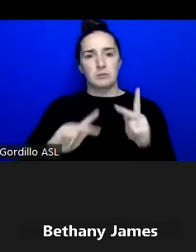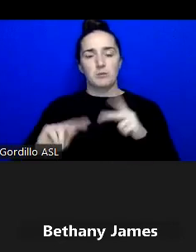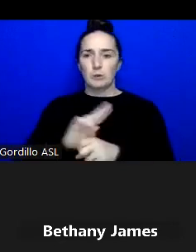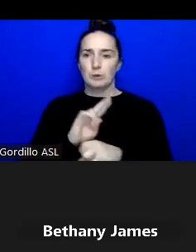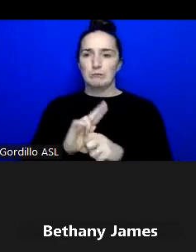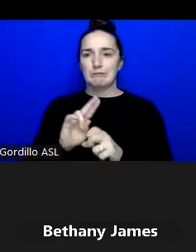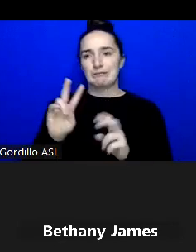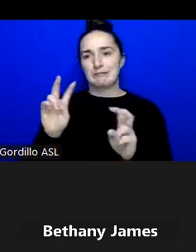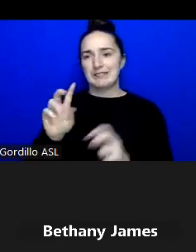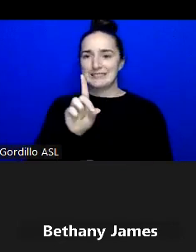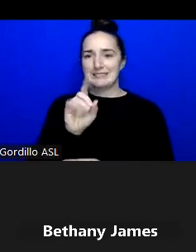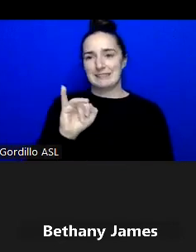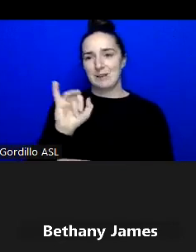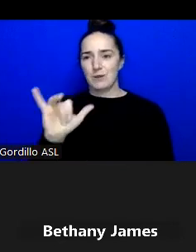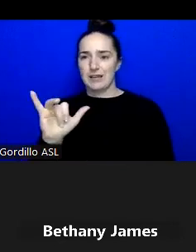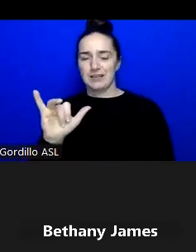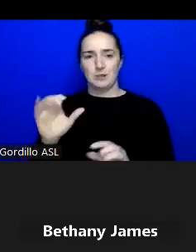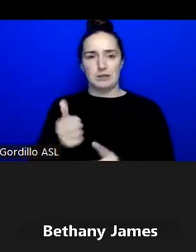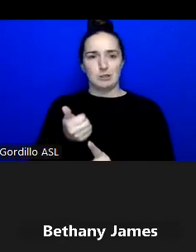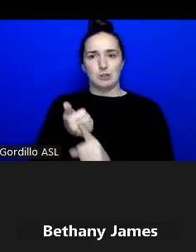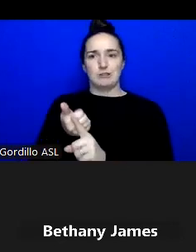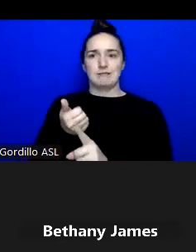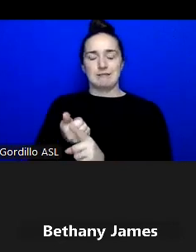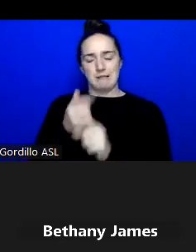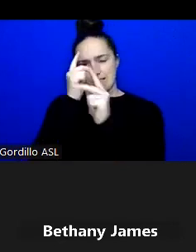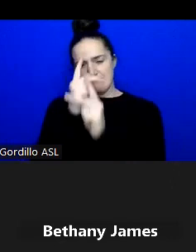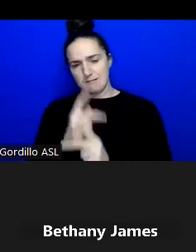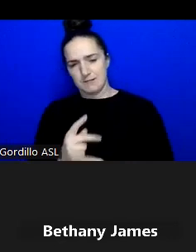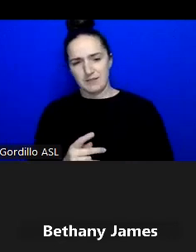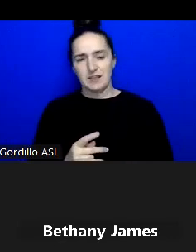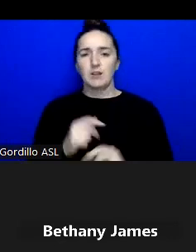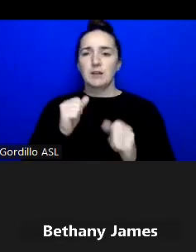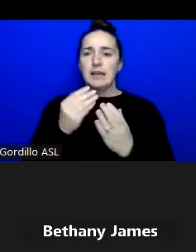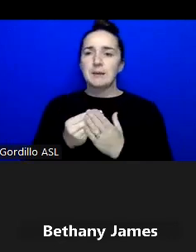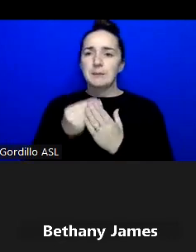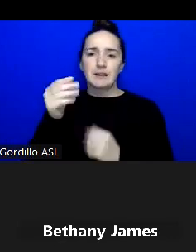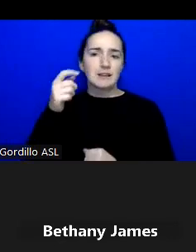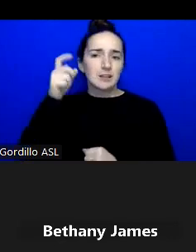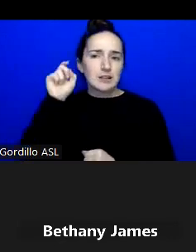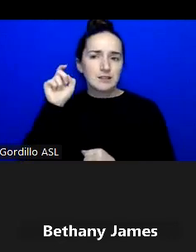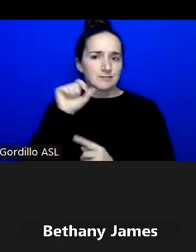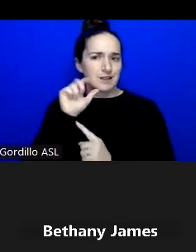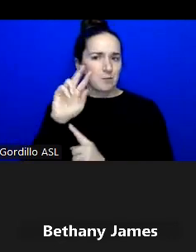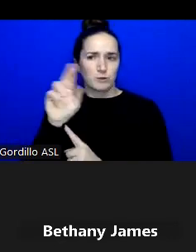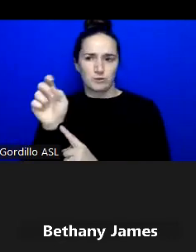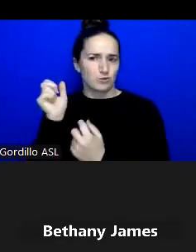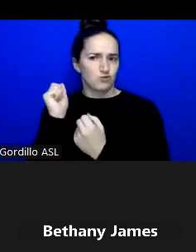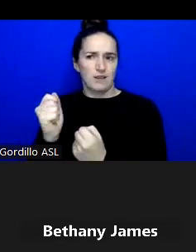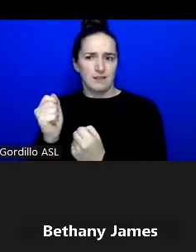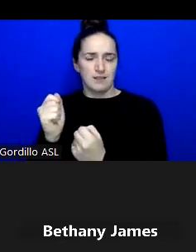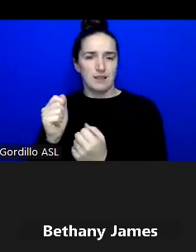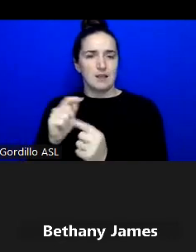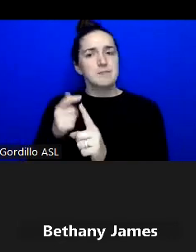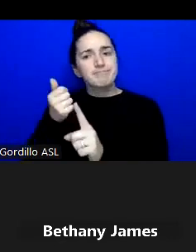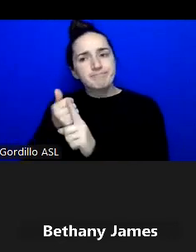approach. So buying hearing aids that are considered a non-prescription device that they are able to fit themselves.